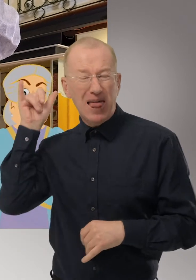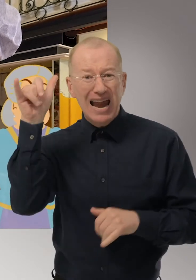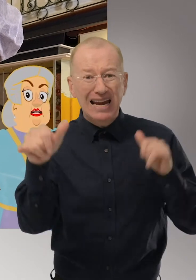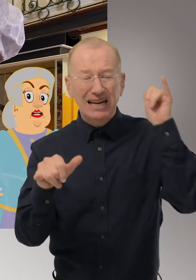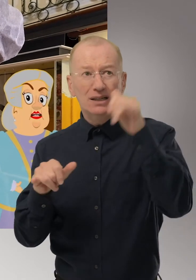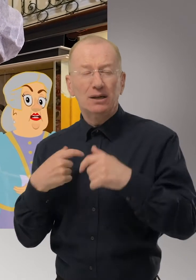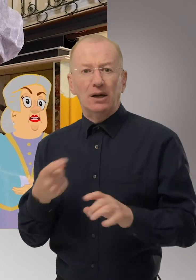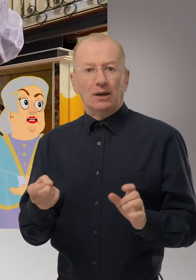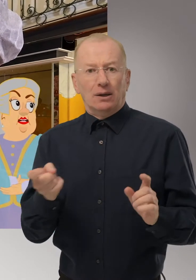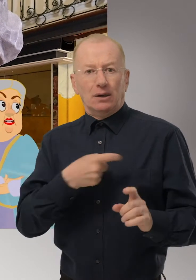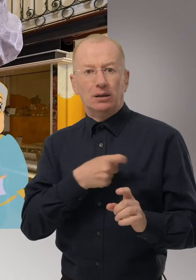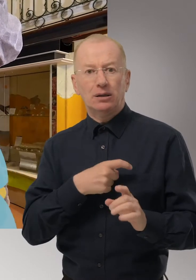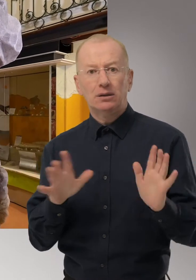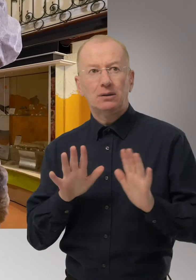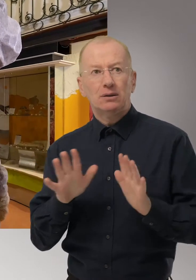a plane.